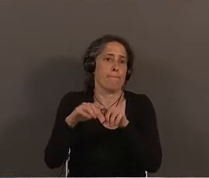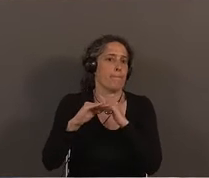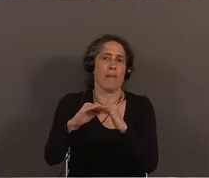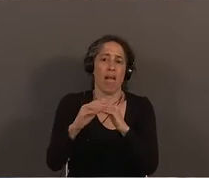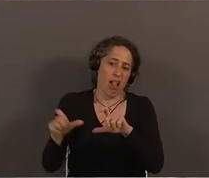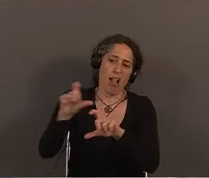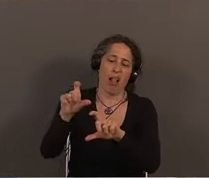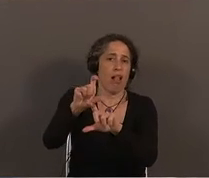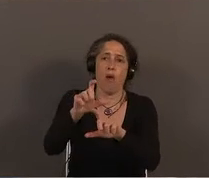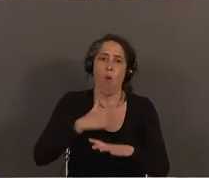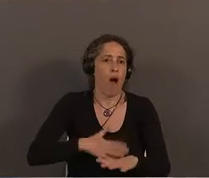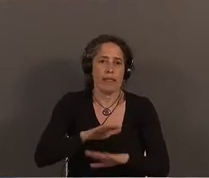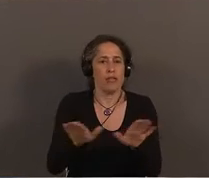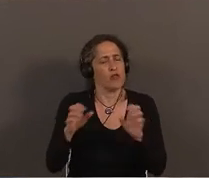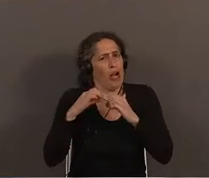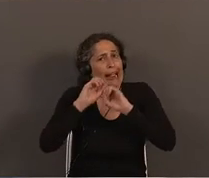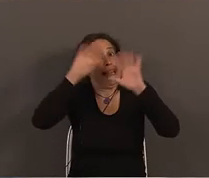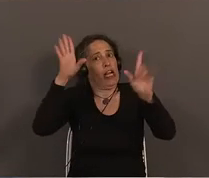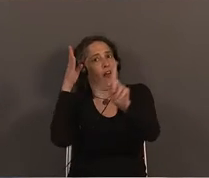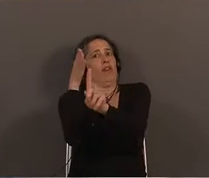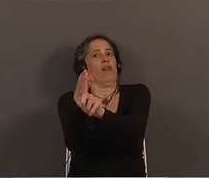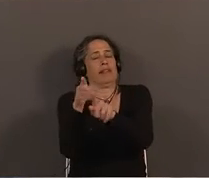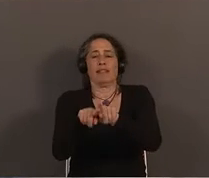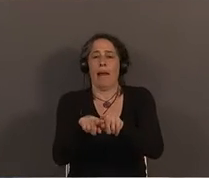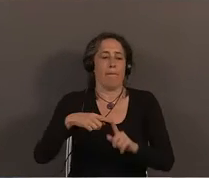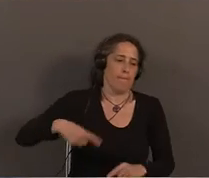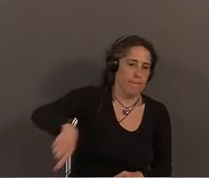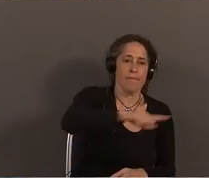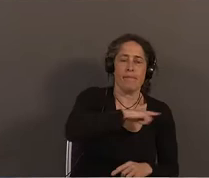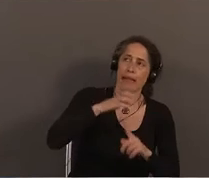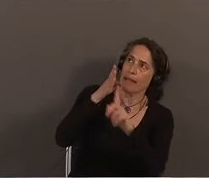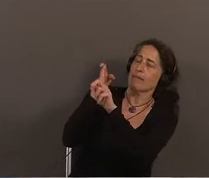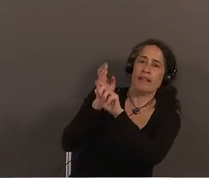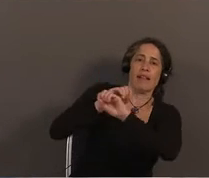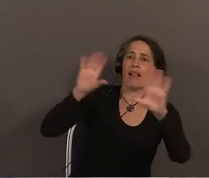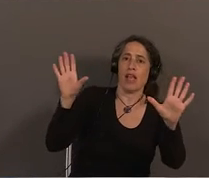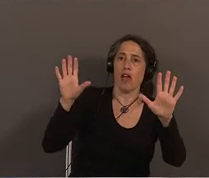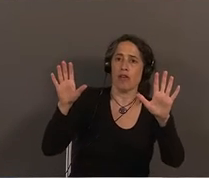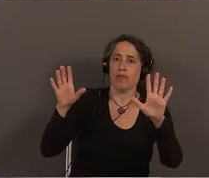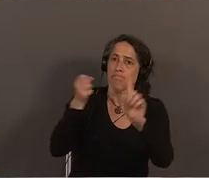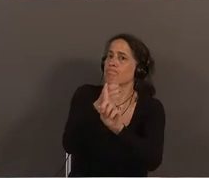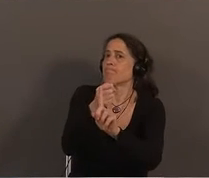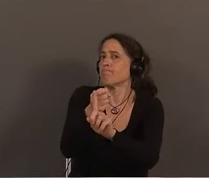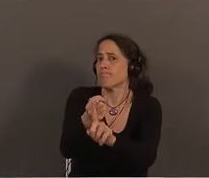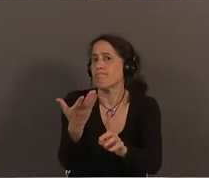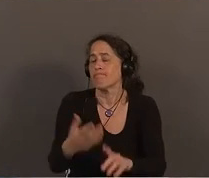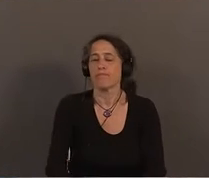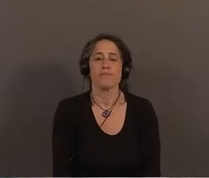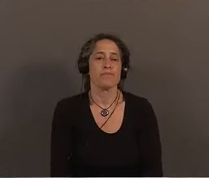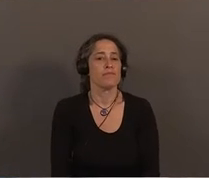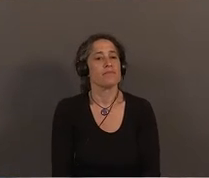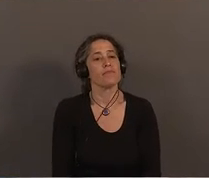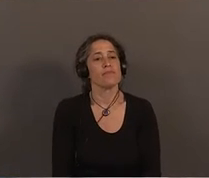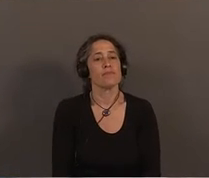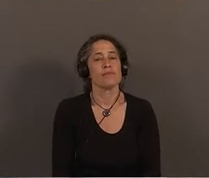important for us as well. But also from a general political level in terms of the of